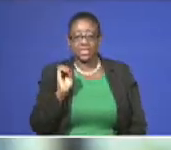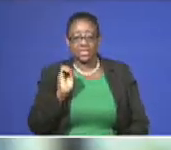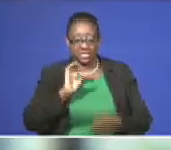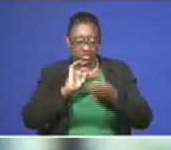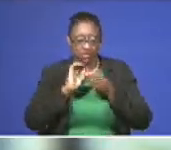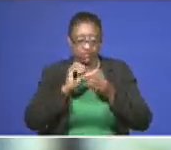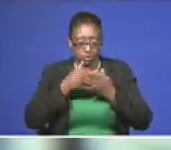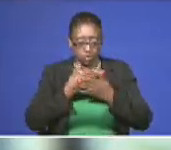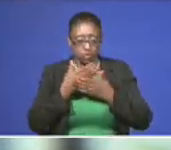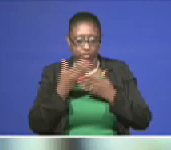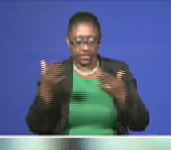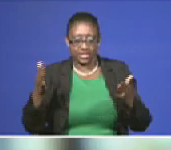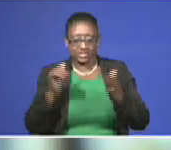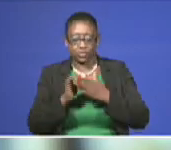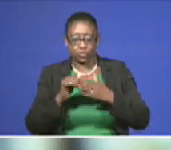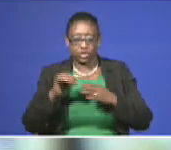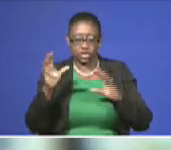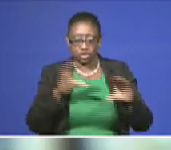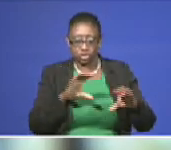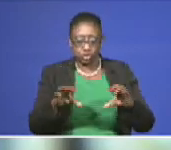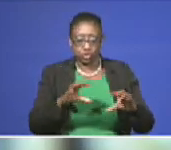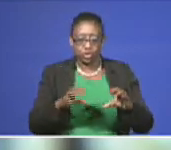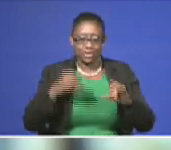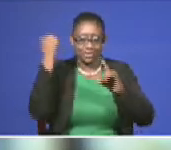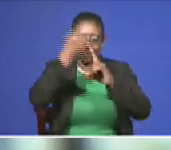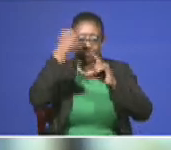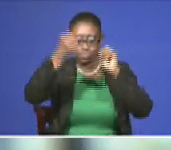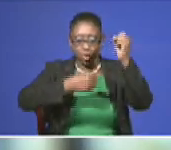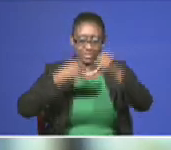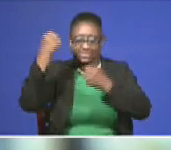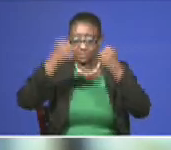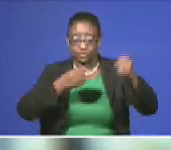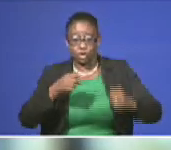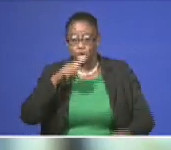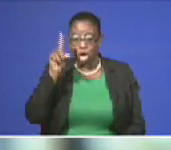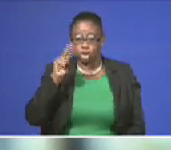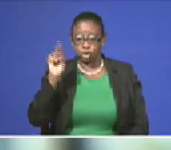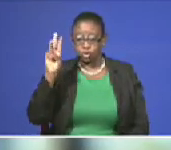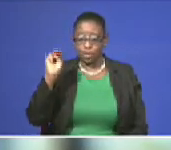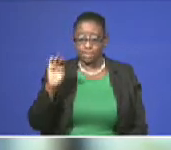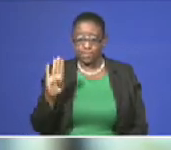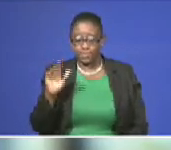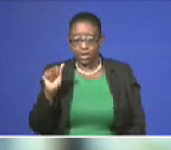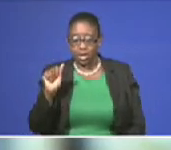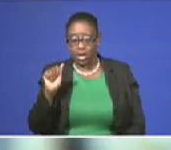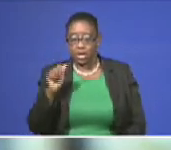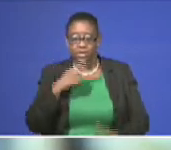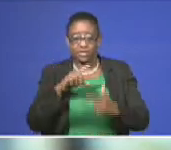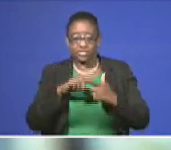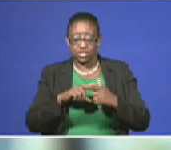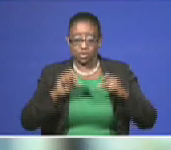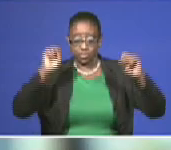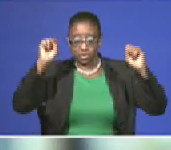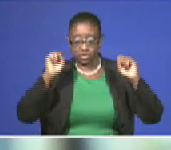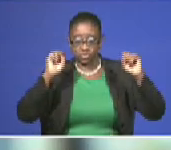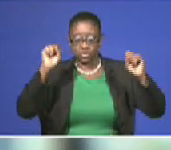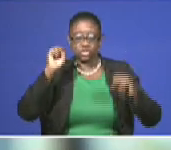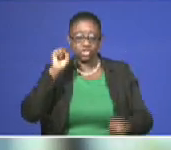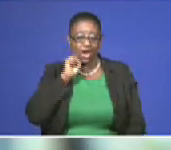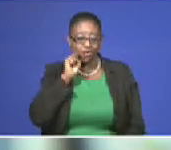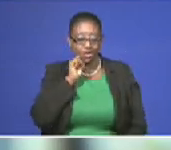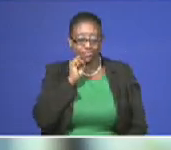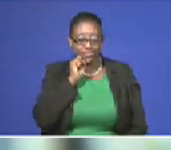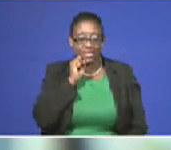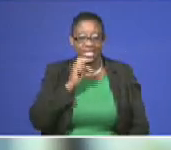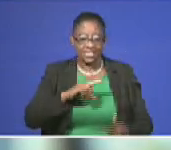new stuff that we do as well, kickboxing with DC. We have our Zumba with Cleave. We have actually Body Pump with Sean. And we